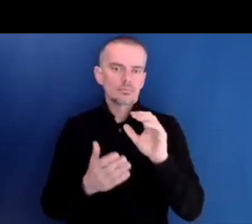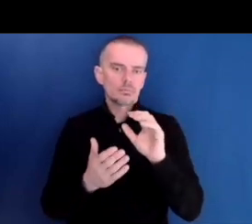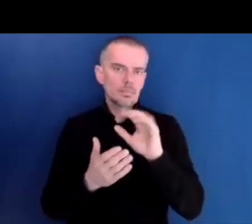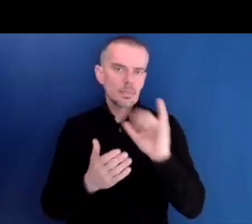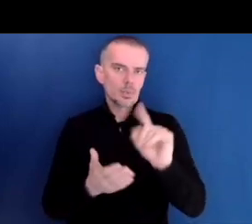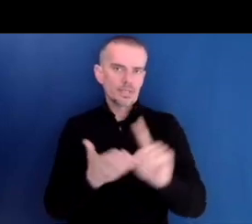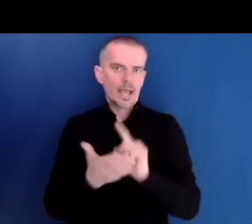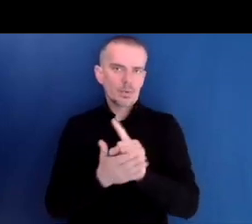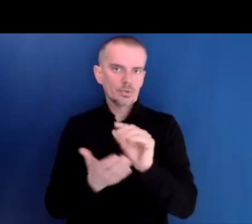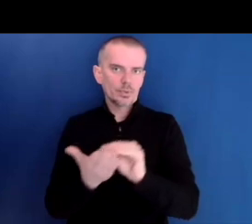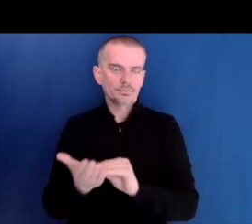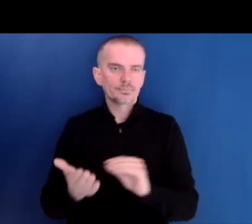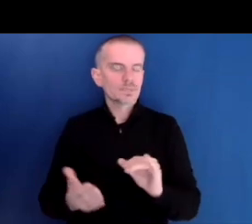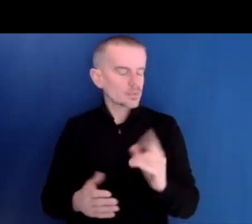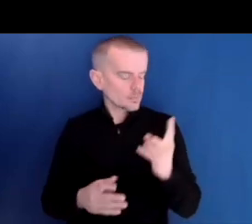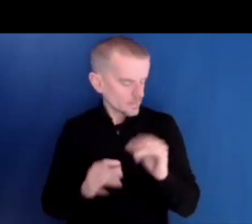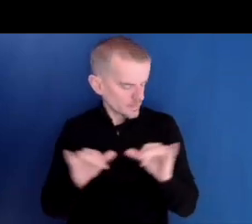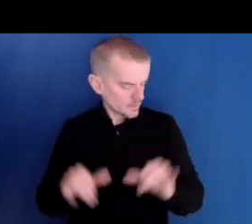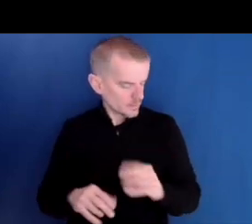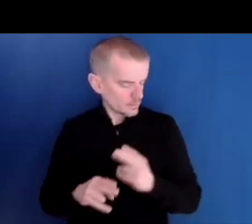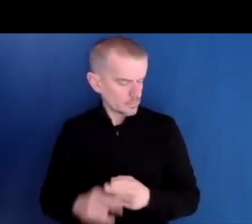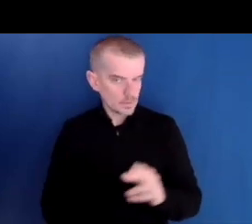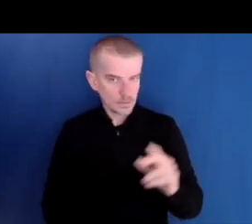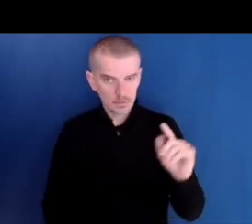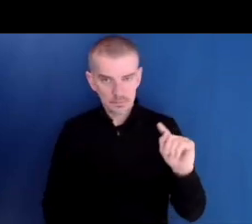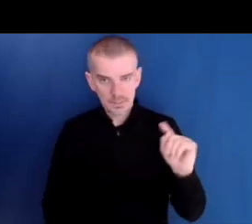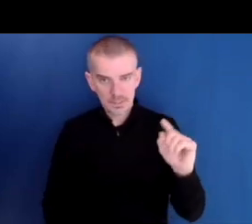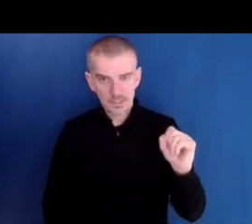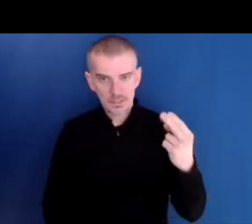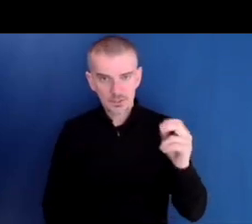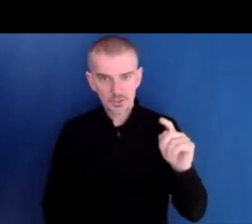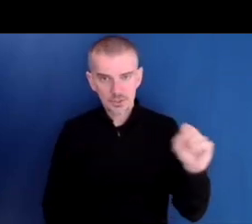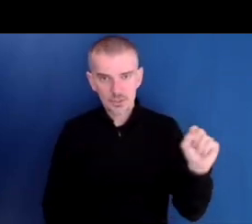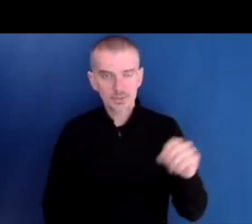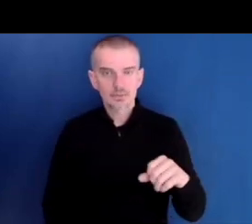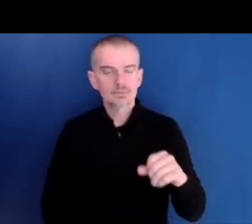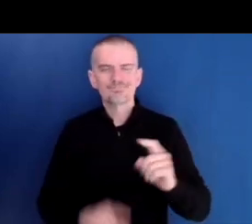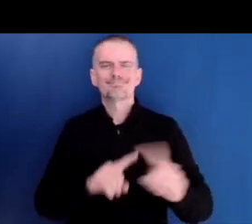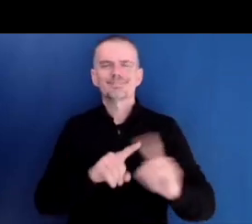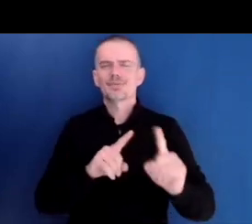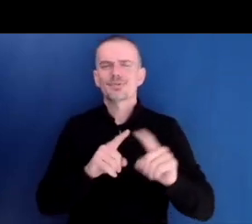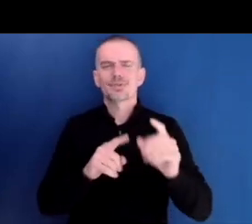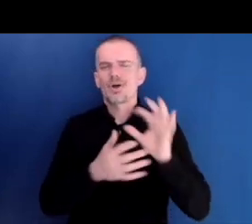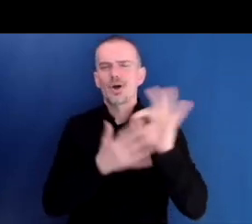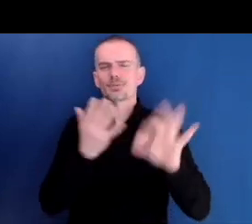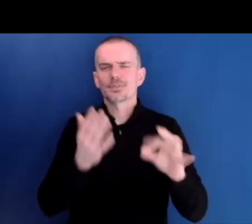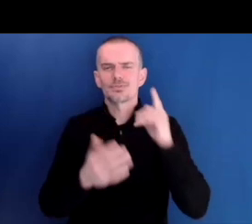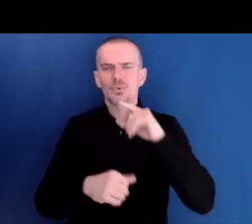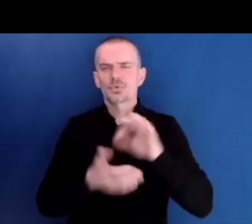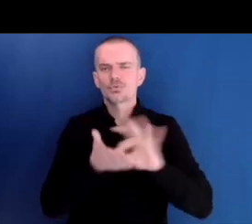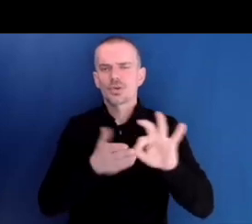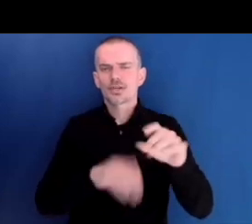there's a system called T-Sheets. There's a lot of different time tracking options. You could also just use an